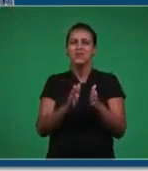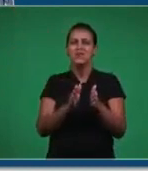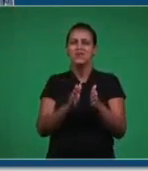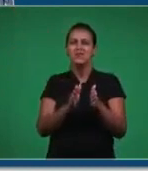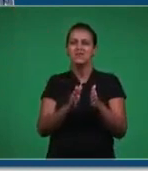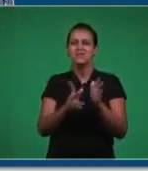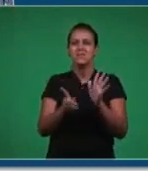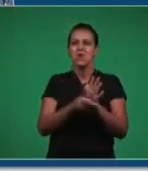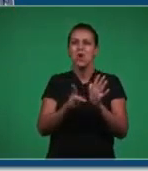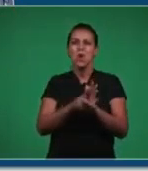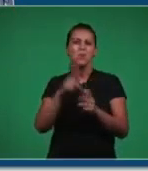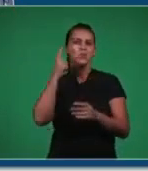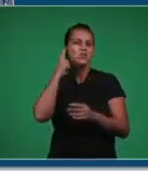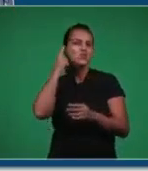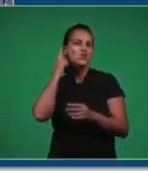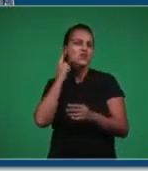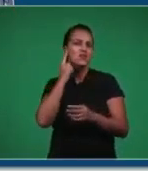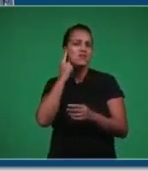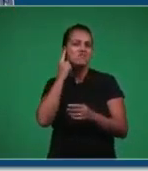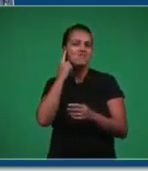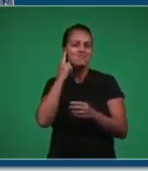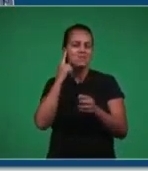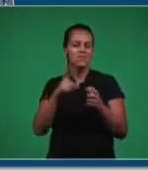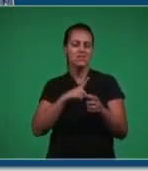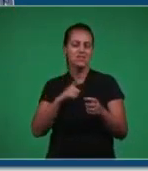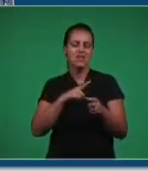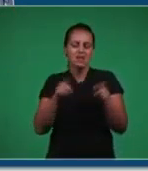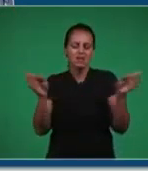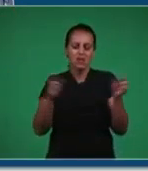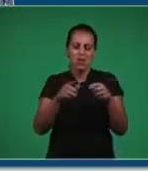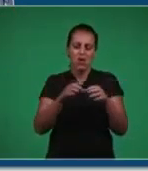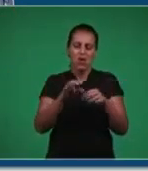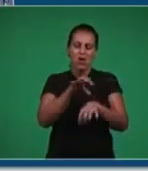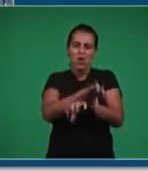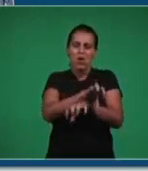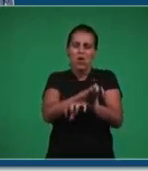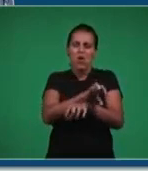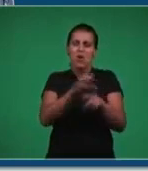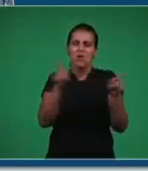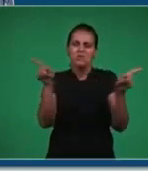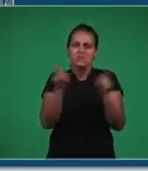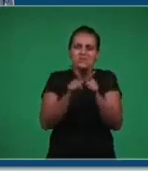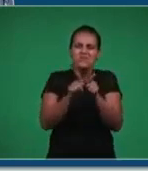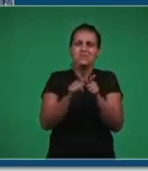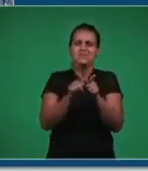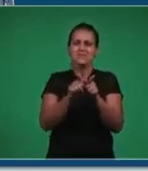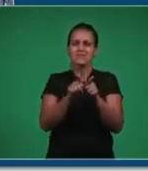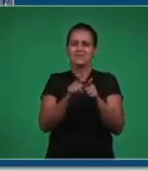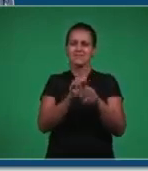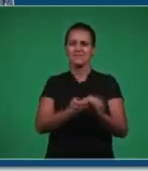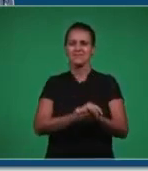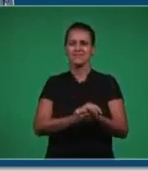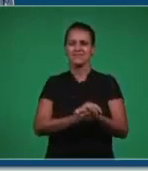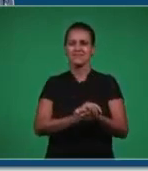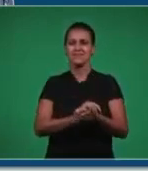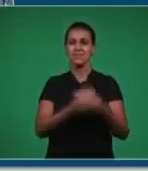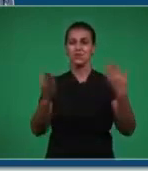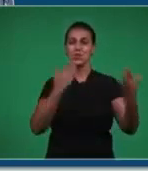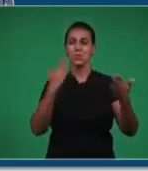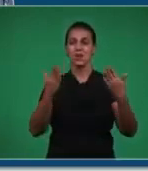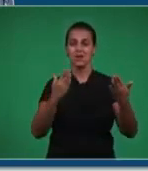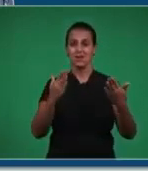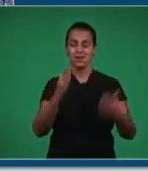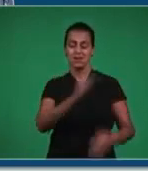ear, the smallest bones that enter into the mind and consolidate in the life of the Holy, that comes from the Holy